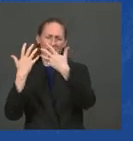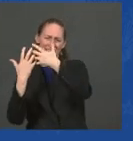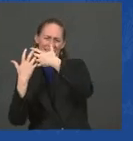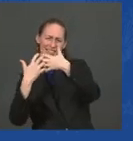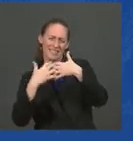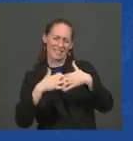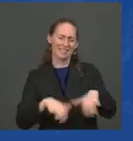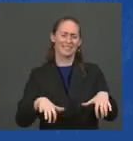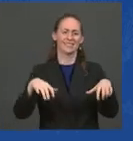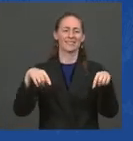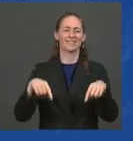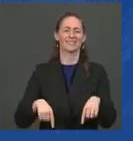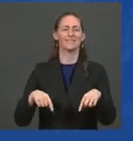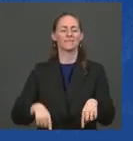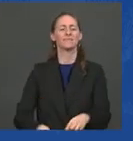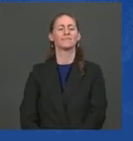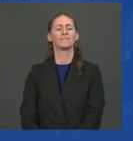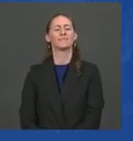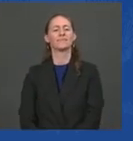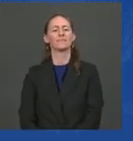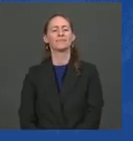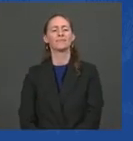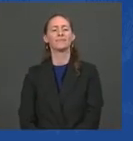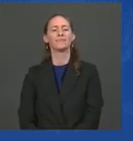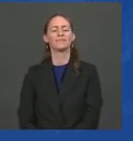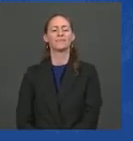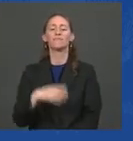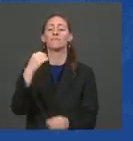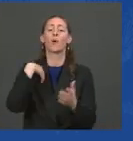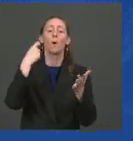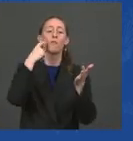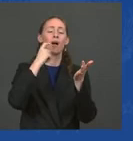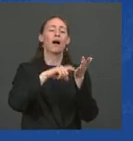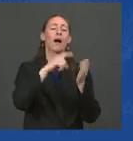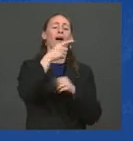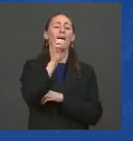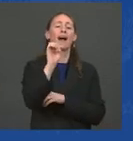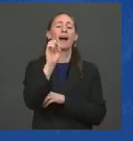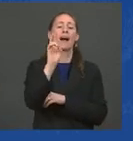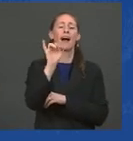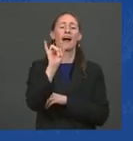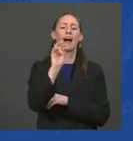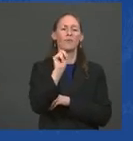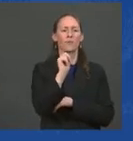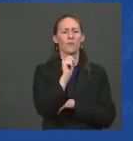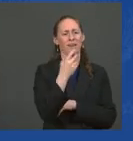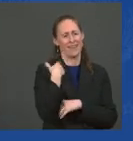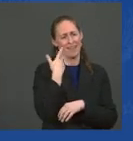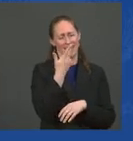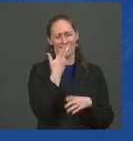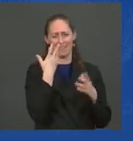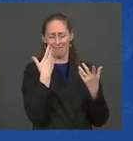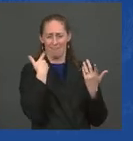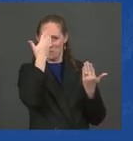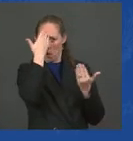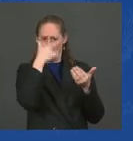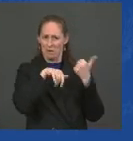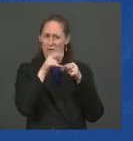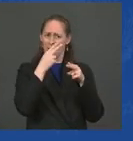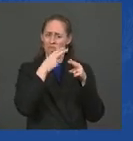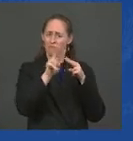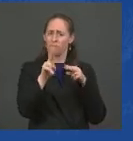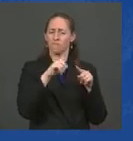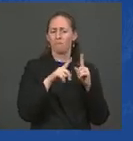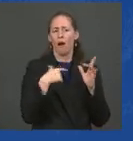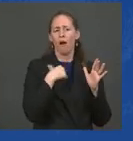And Erin Bingo. Erin Bingo as well, working with us. Erin and I have only known her a short time, but she is phenomenal, the job she's